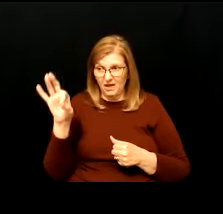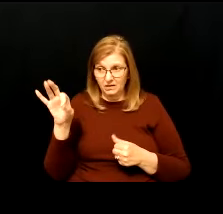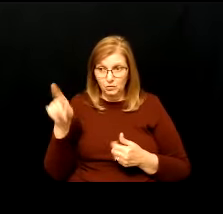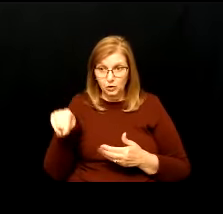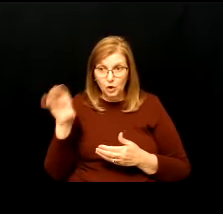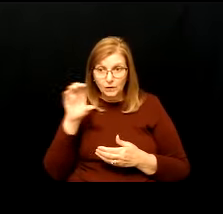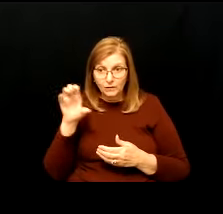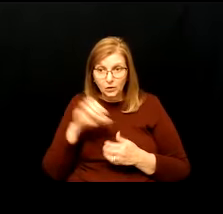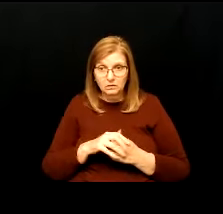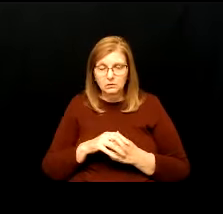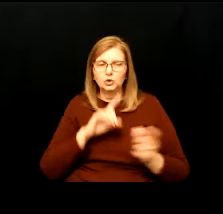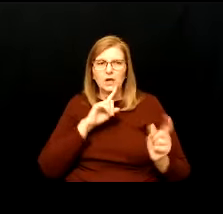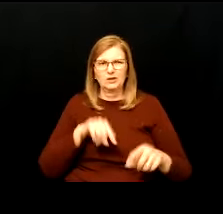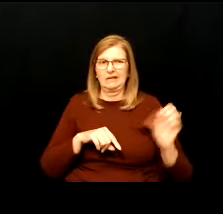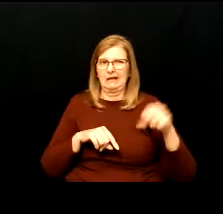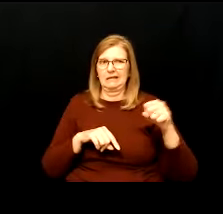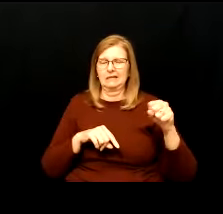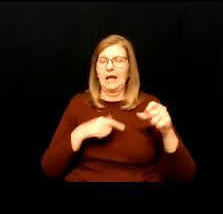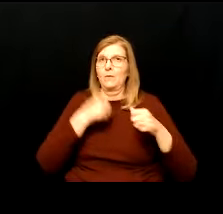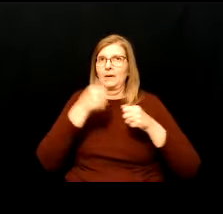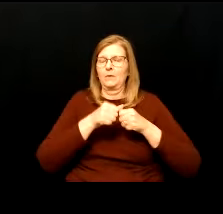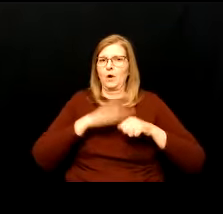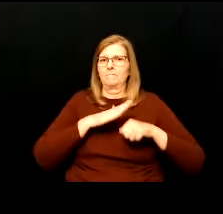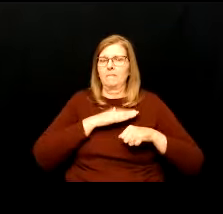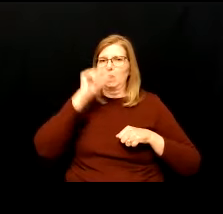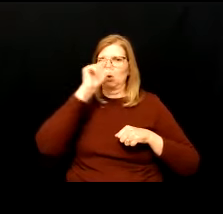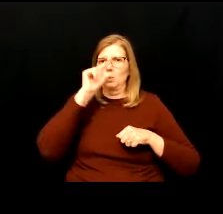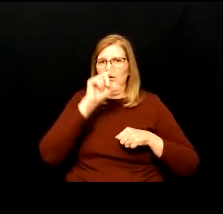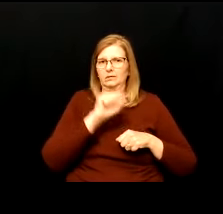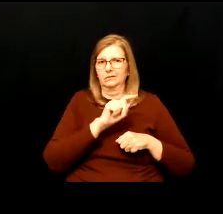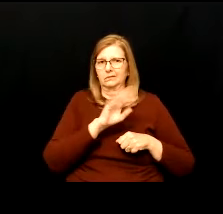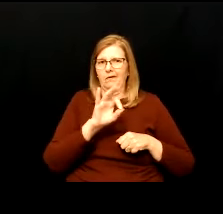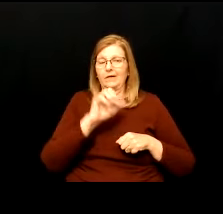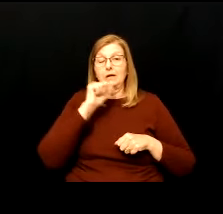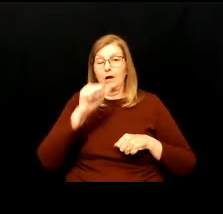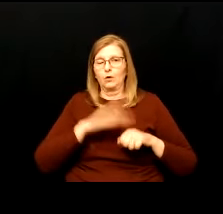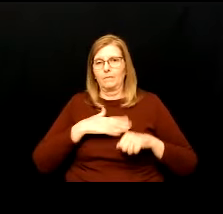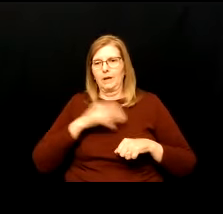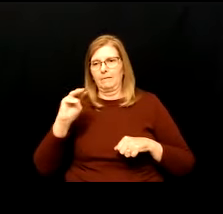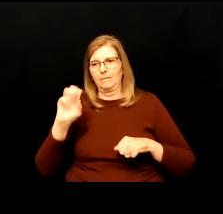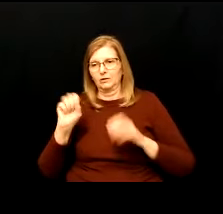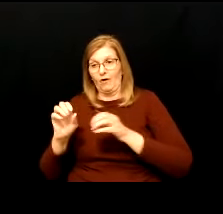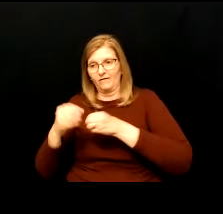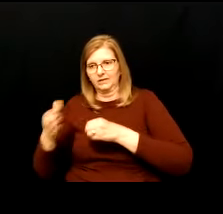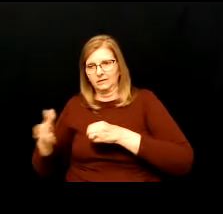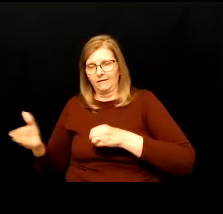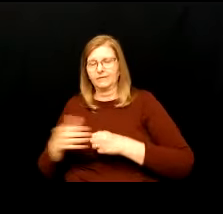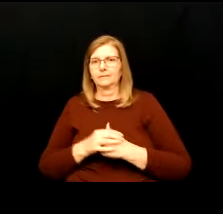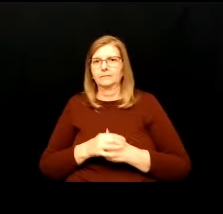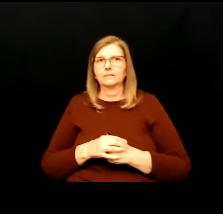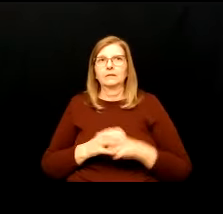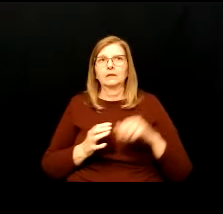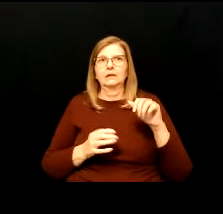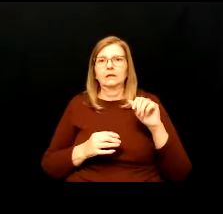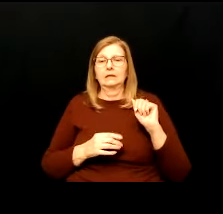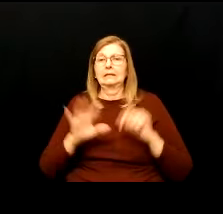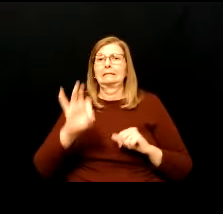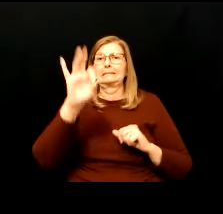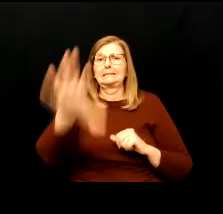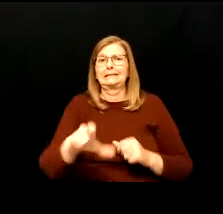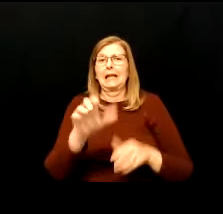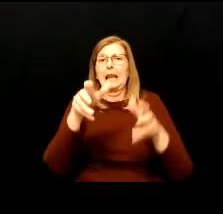I've got it. I remembered getting- that it was on my Google stuff and not on my Microsoft Office stuff. Oh, And okay, I great. need to let you guys know you only have